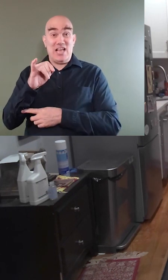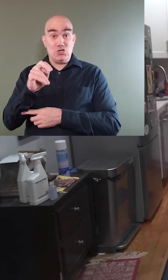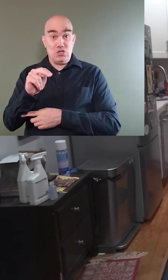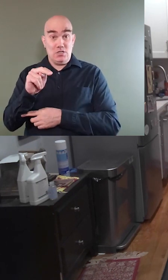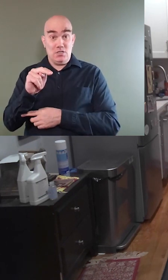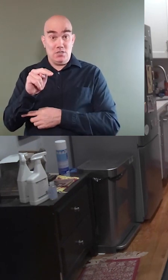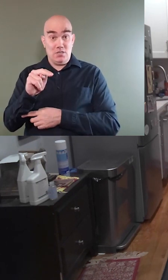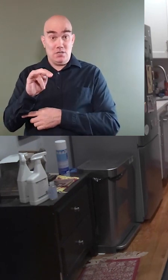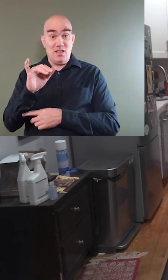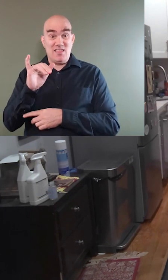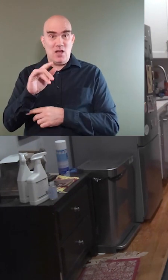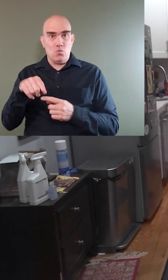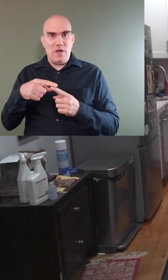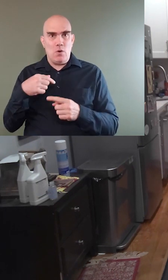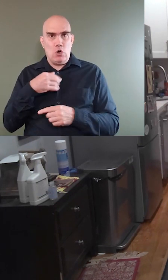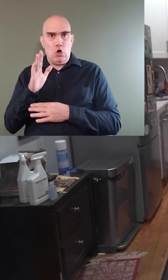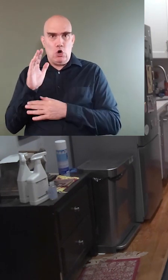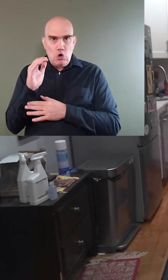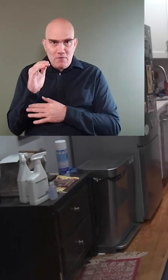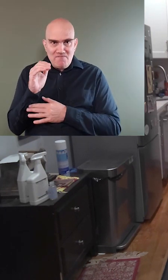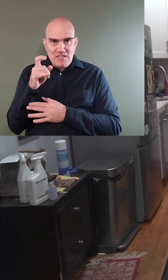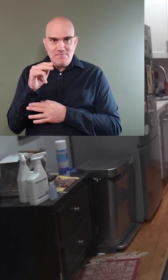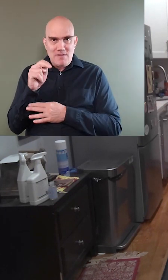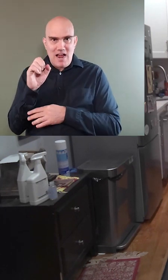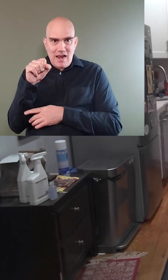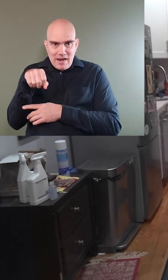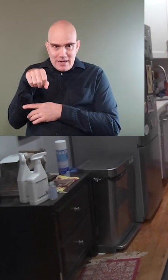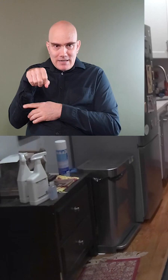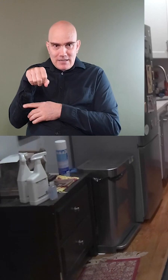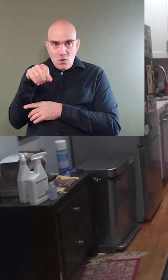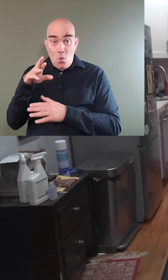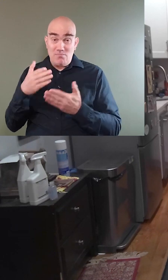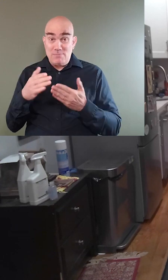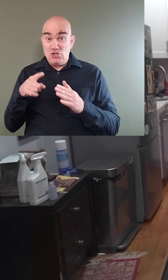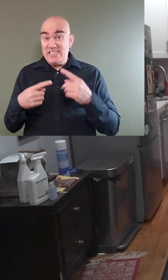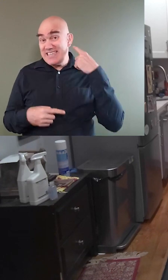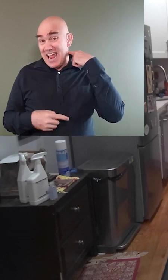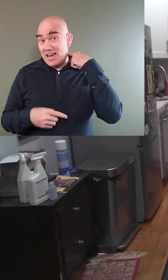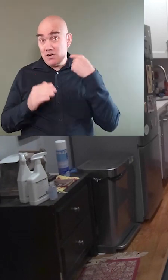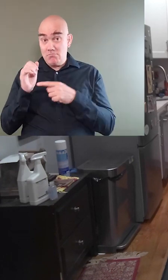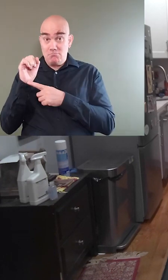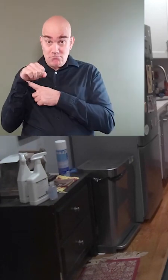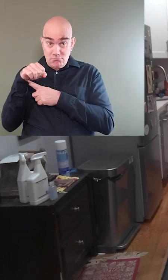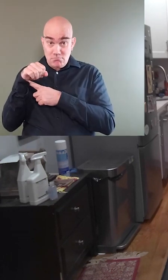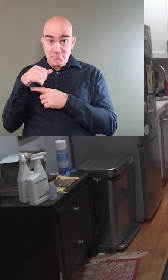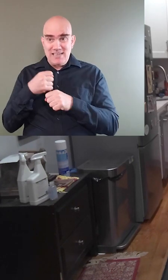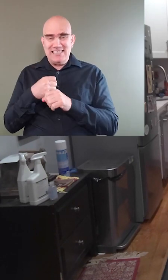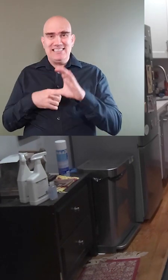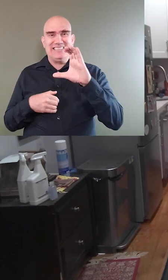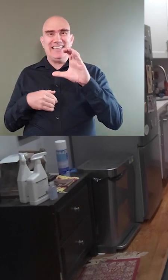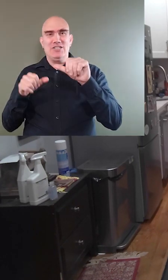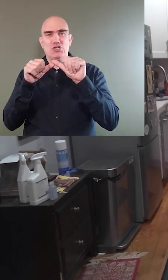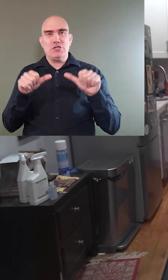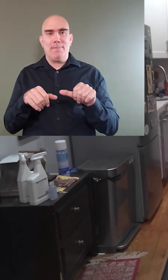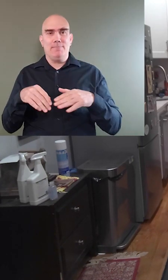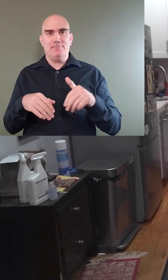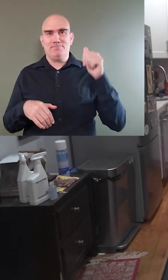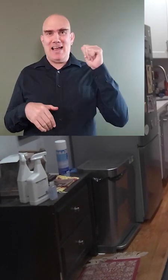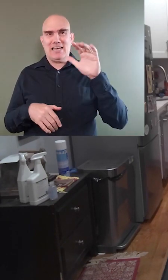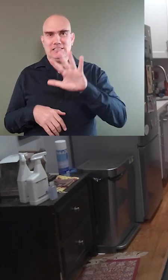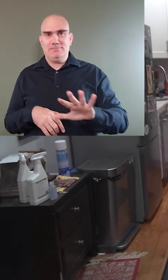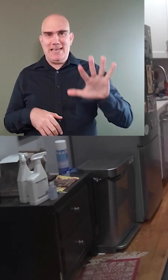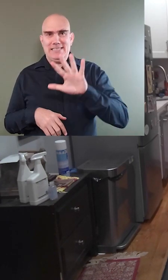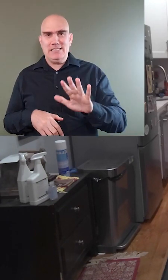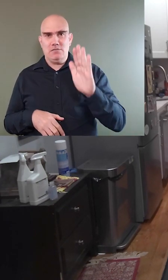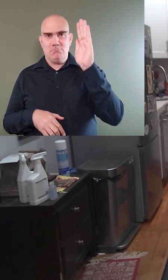flexion. That's when we make a curve in the spine or in the neck even that makes a C shape into